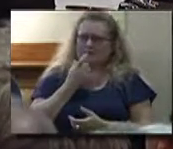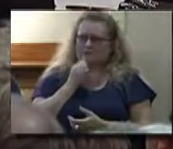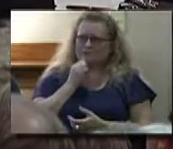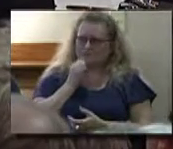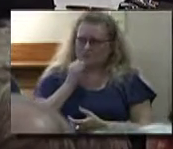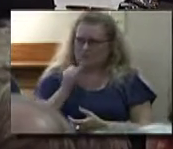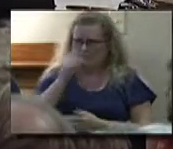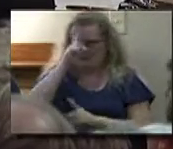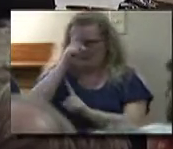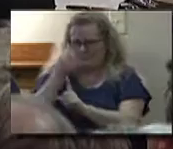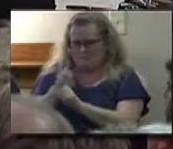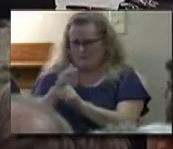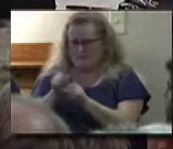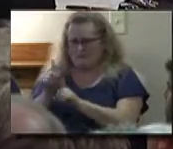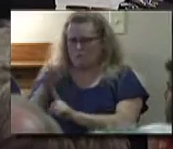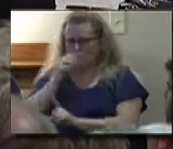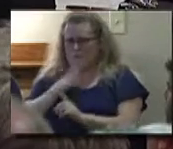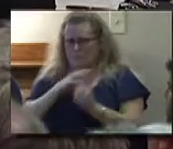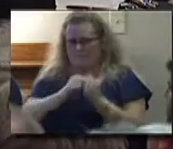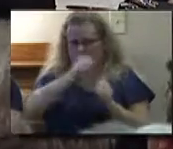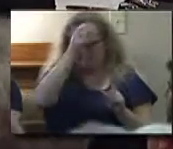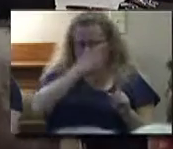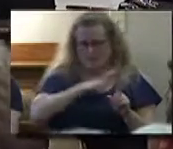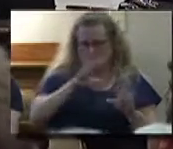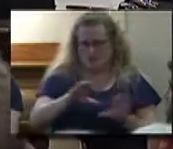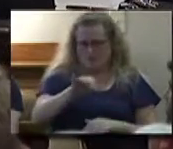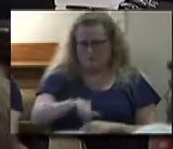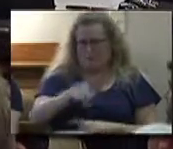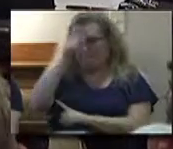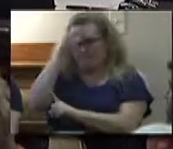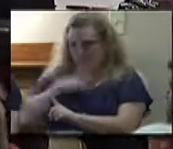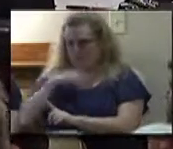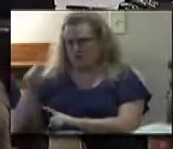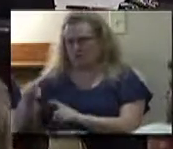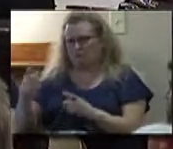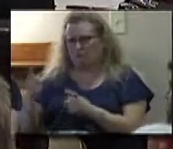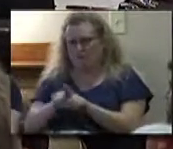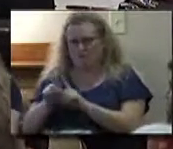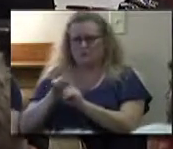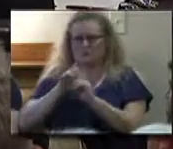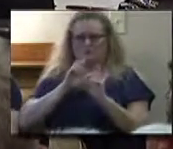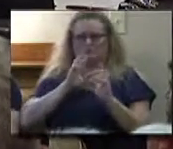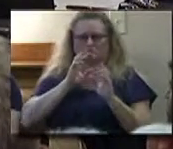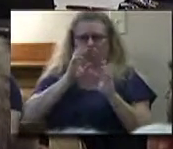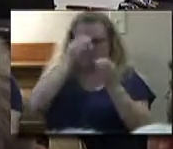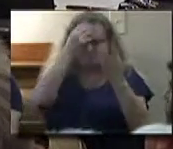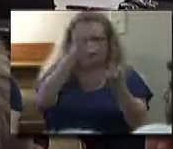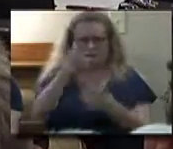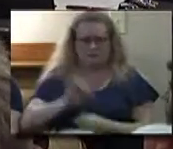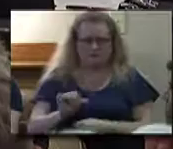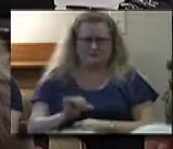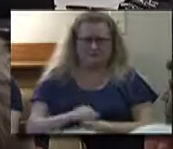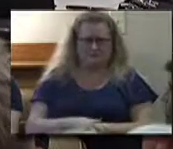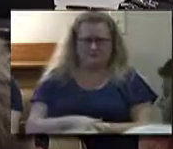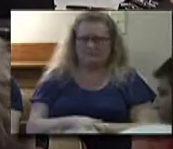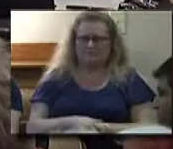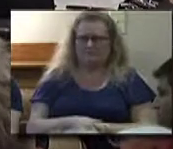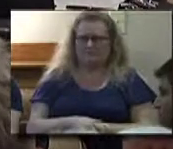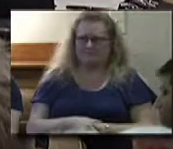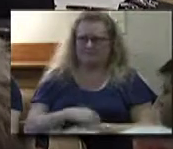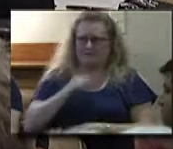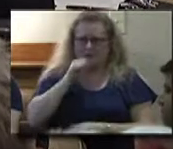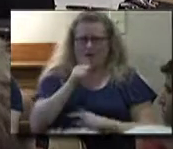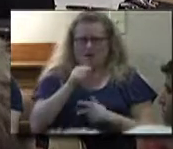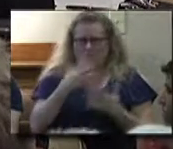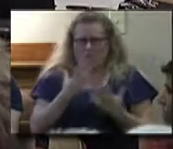just think of yourself as a woman with men doing it. Men, you should also report it, because they're doing the same thing to you. So not just